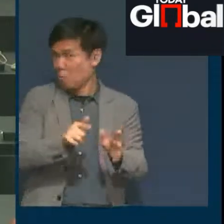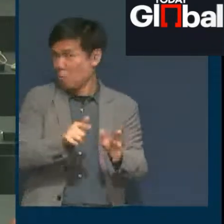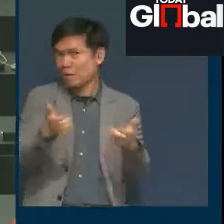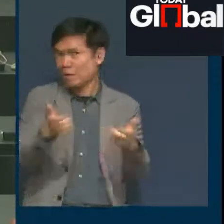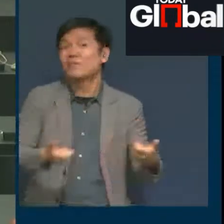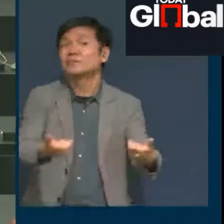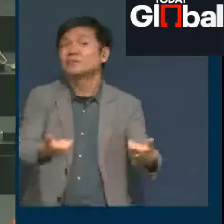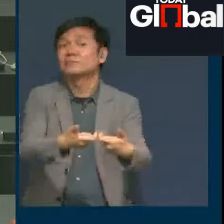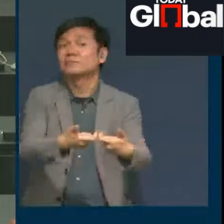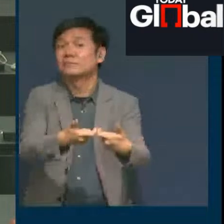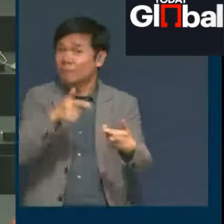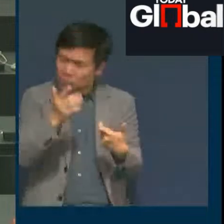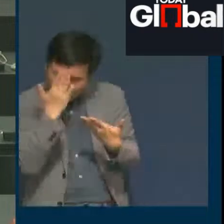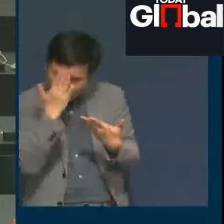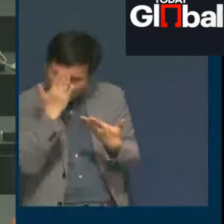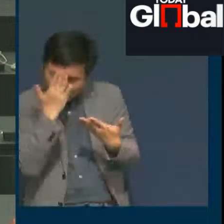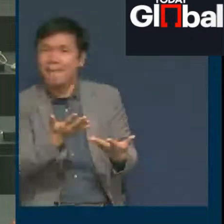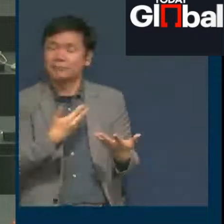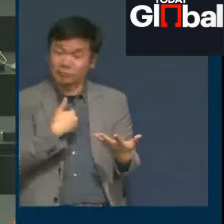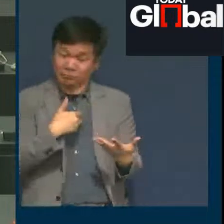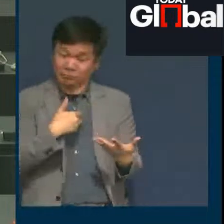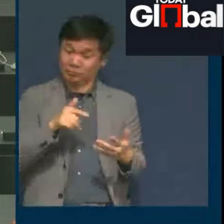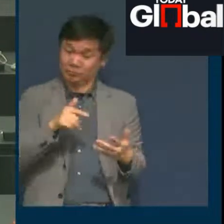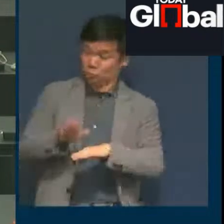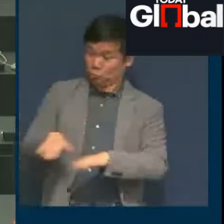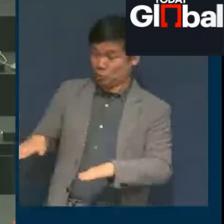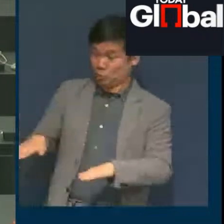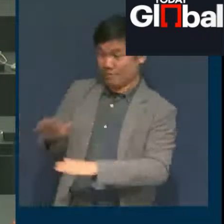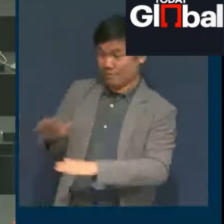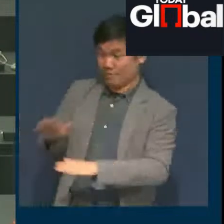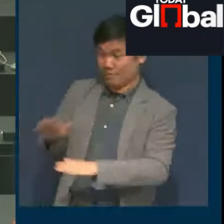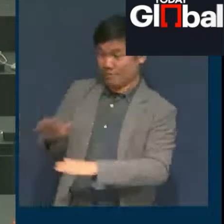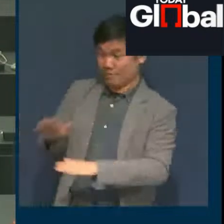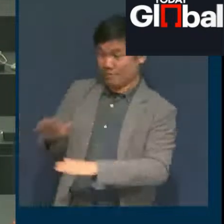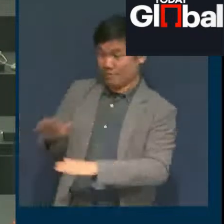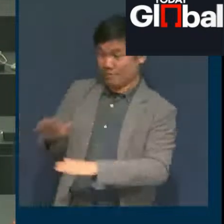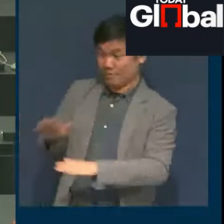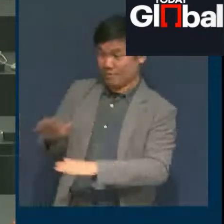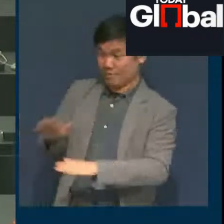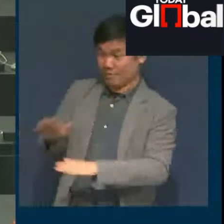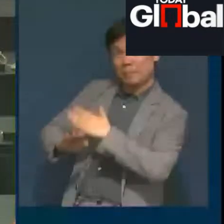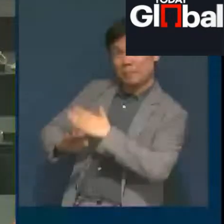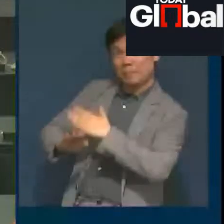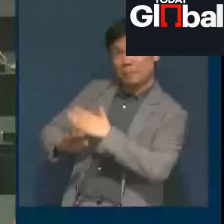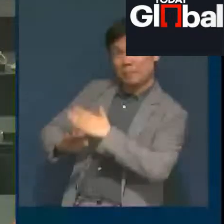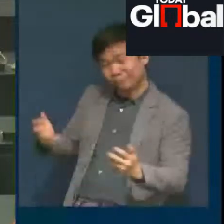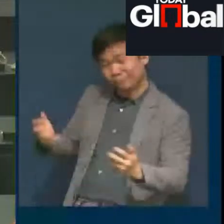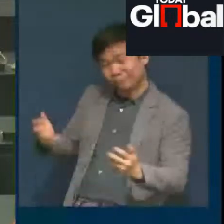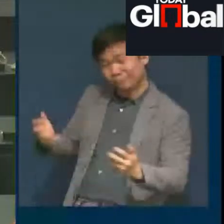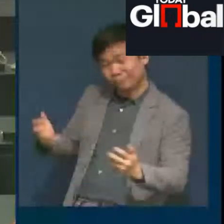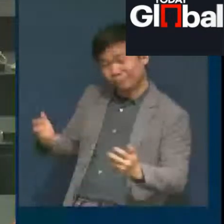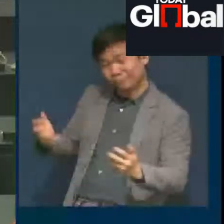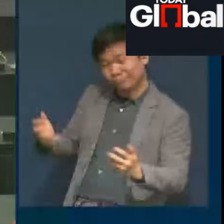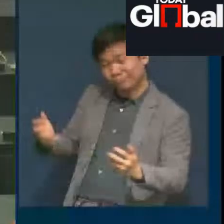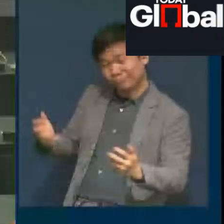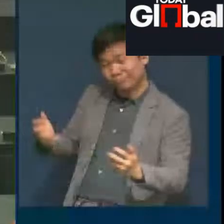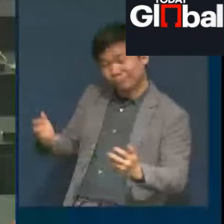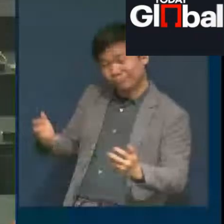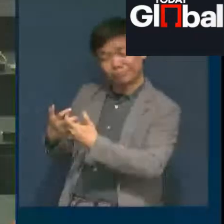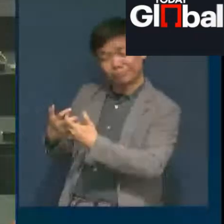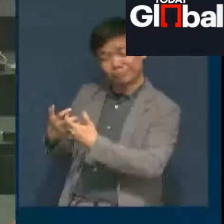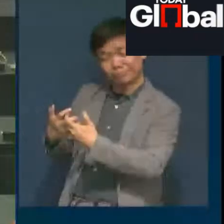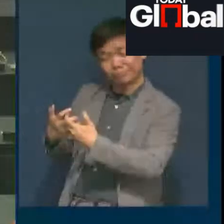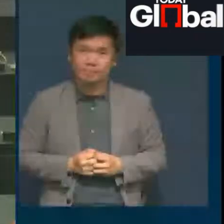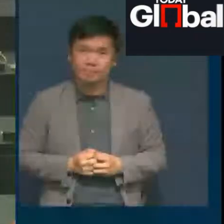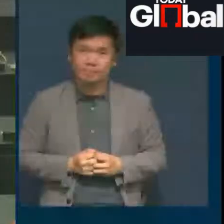ensure that education is adapted to persons with disabilities. We have also participated